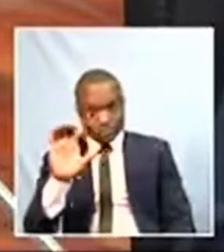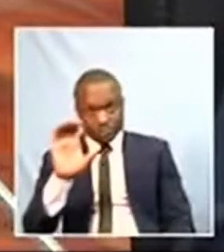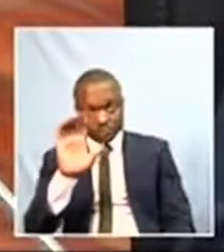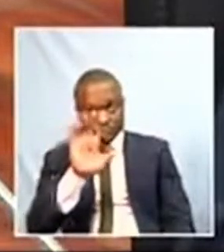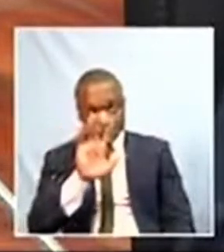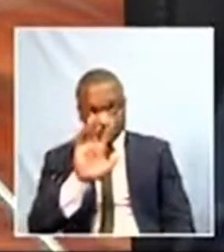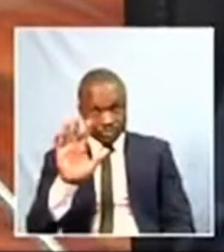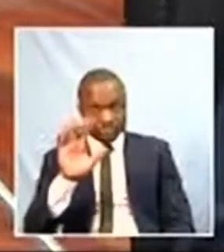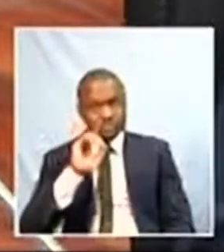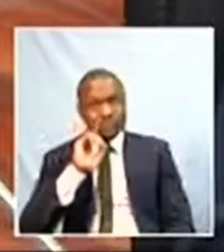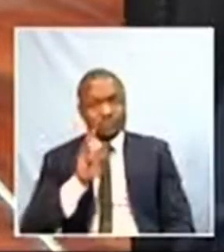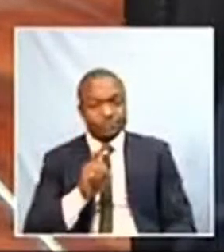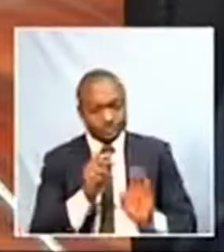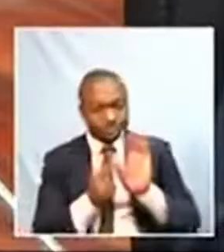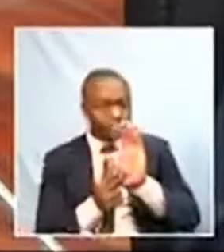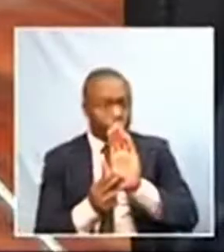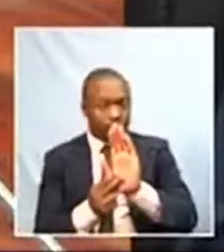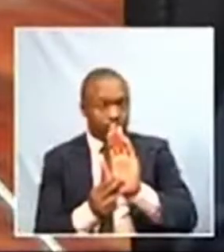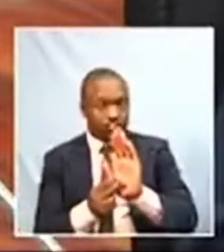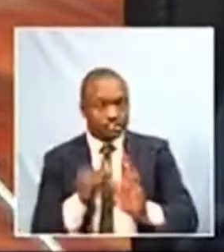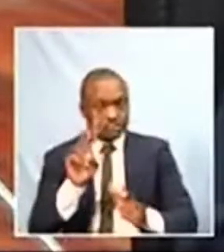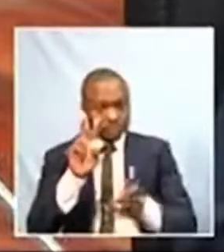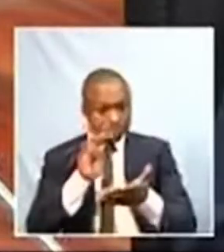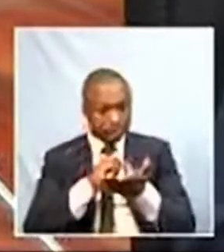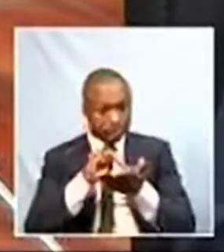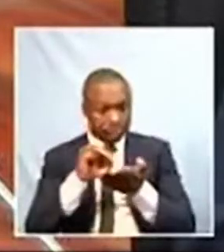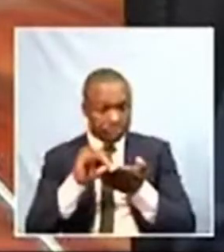2,725,555, is supposed to read